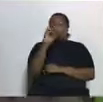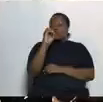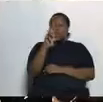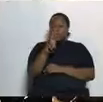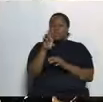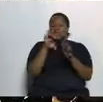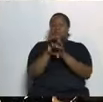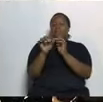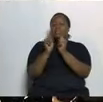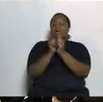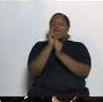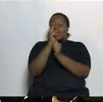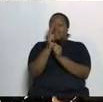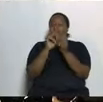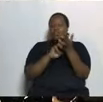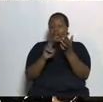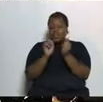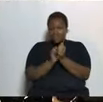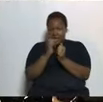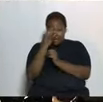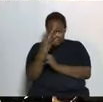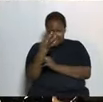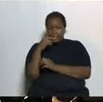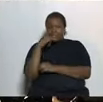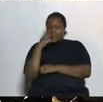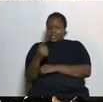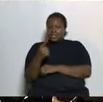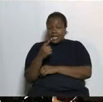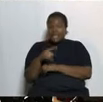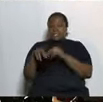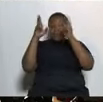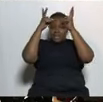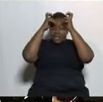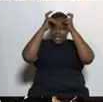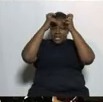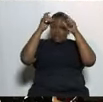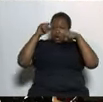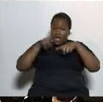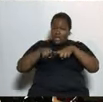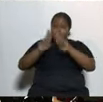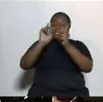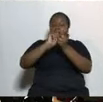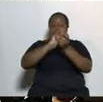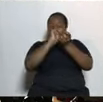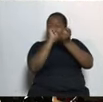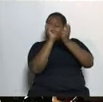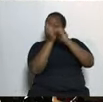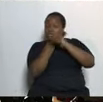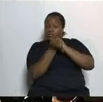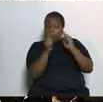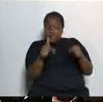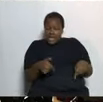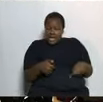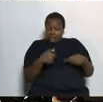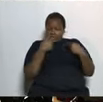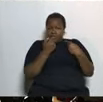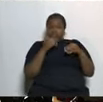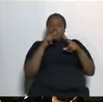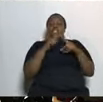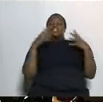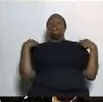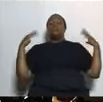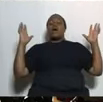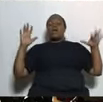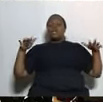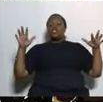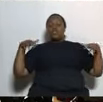11:14. No marvel, for the devil himself transforms himself into an angel of